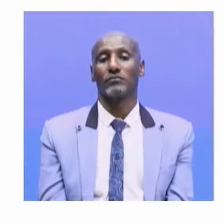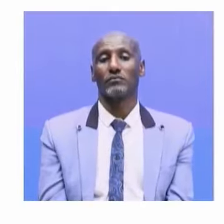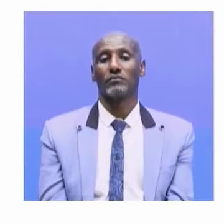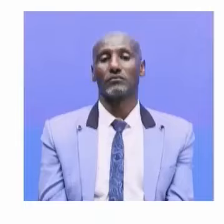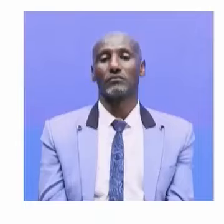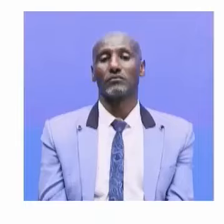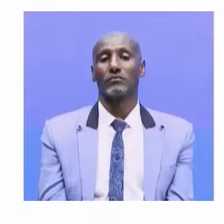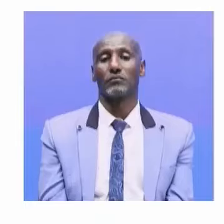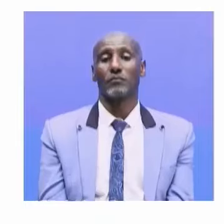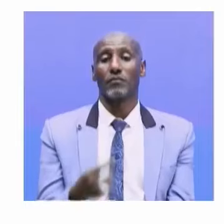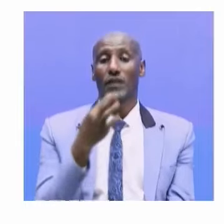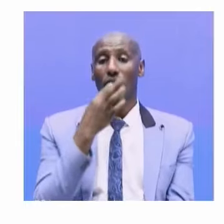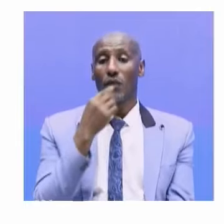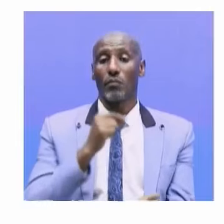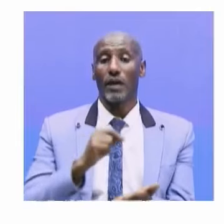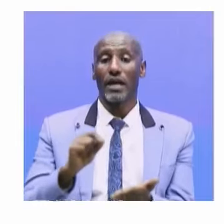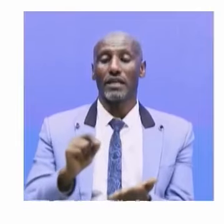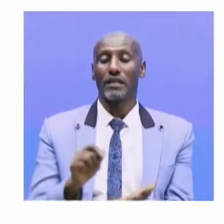pen,